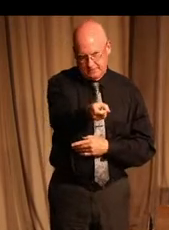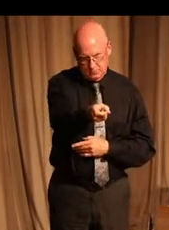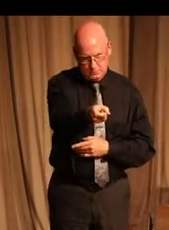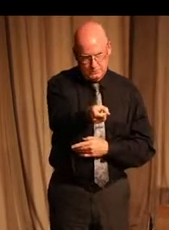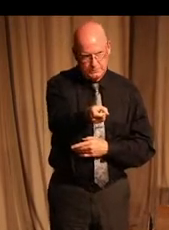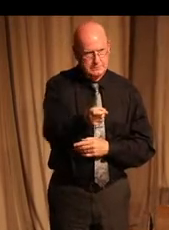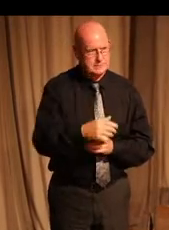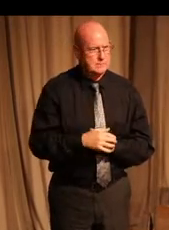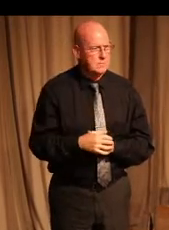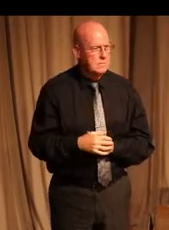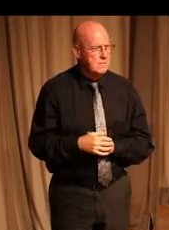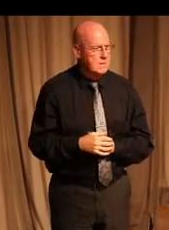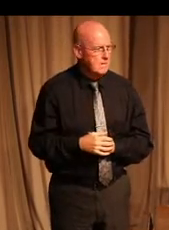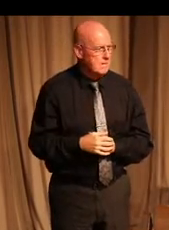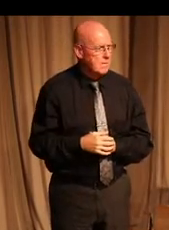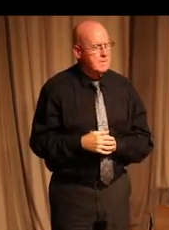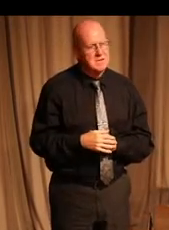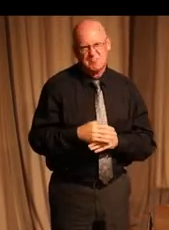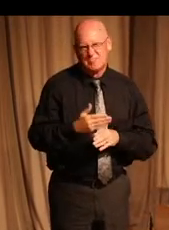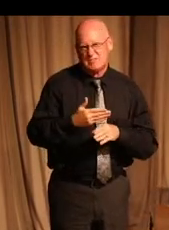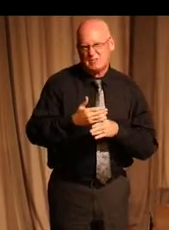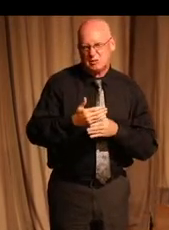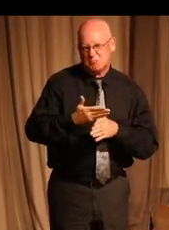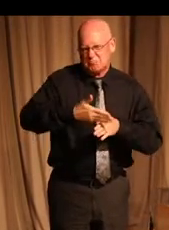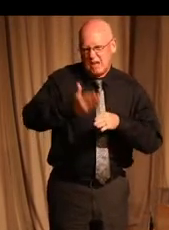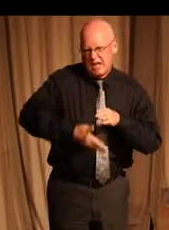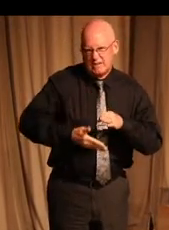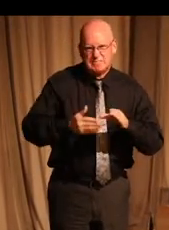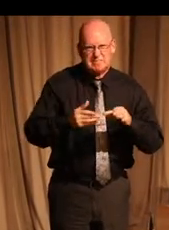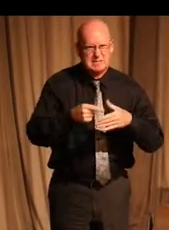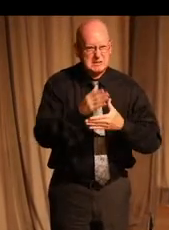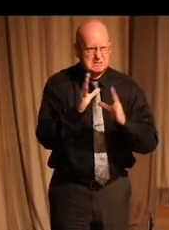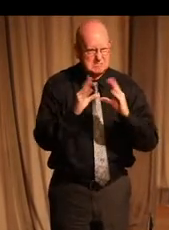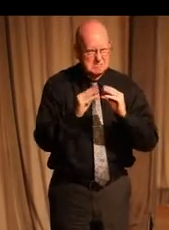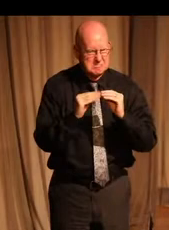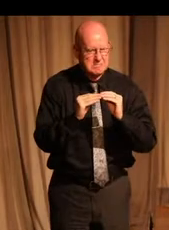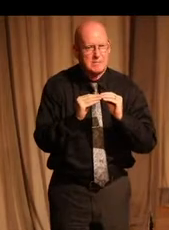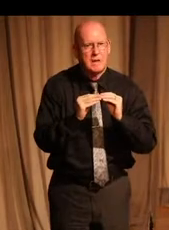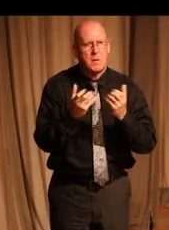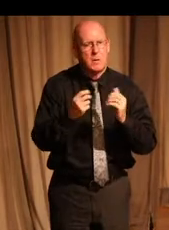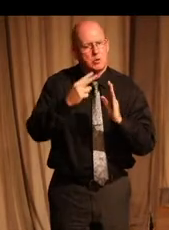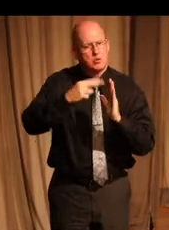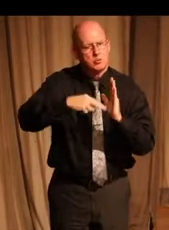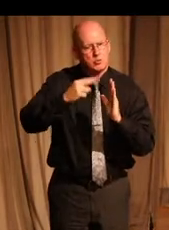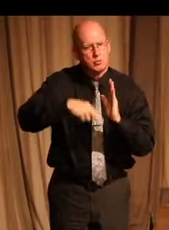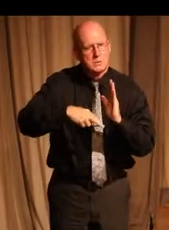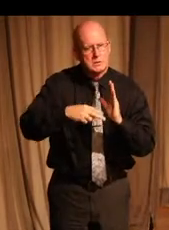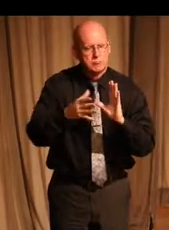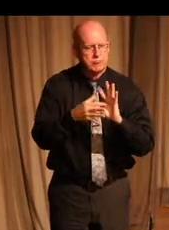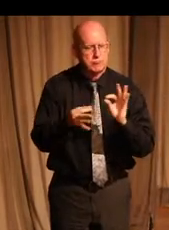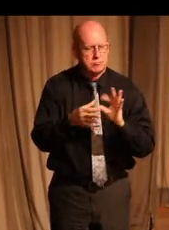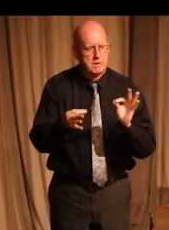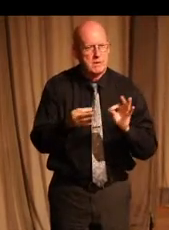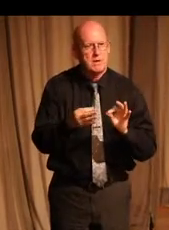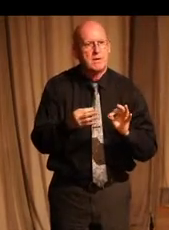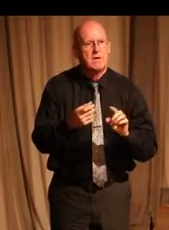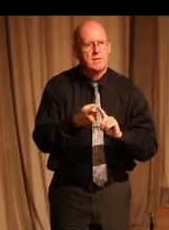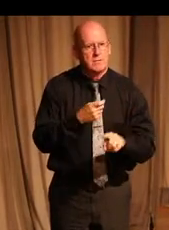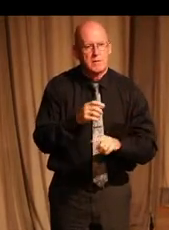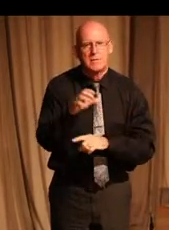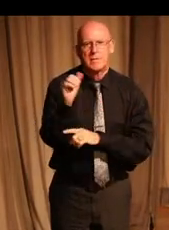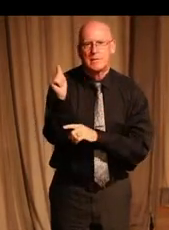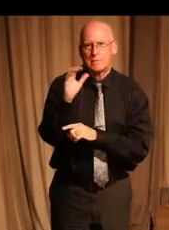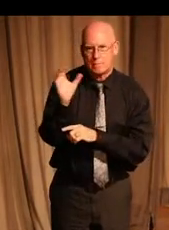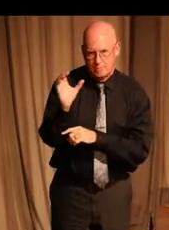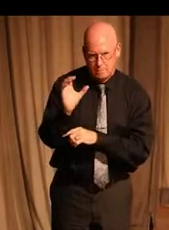an offering just to close. I just wanted to read some words from Aimé Césaire,